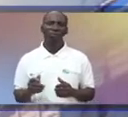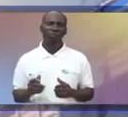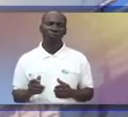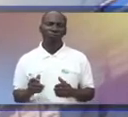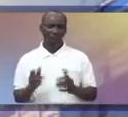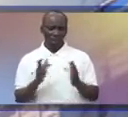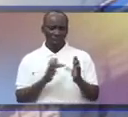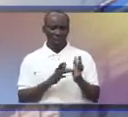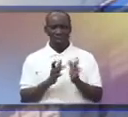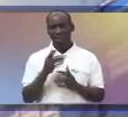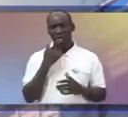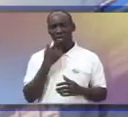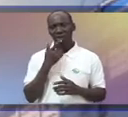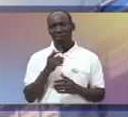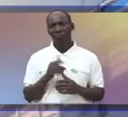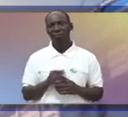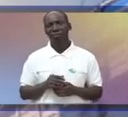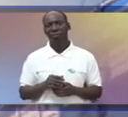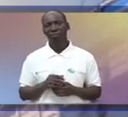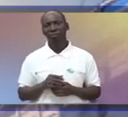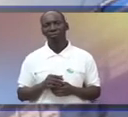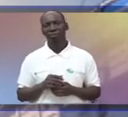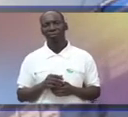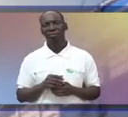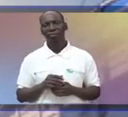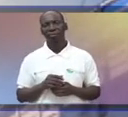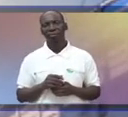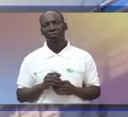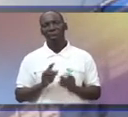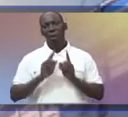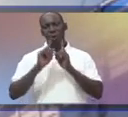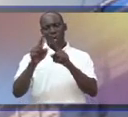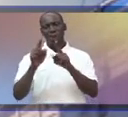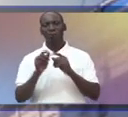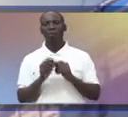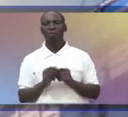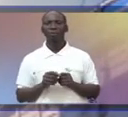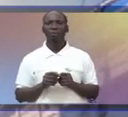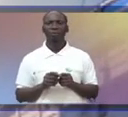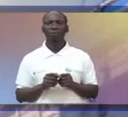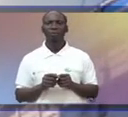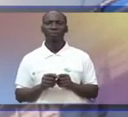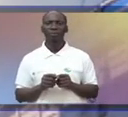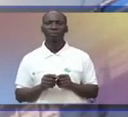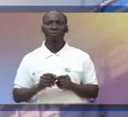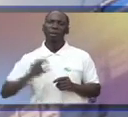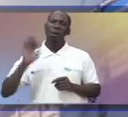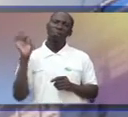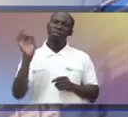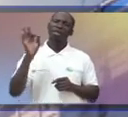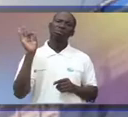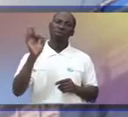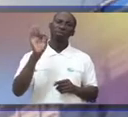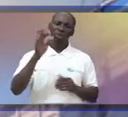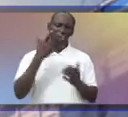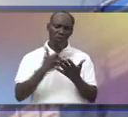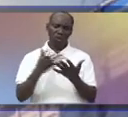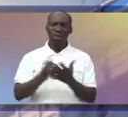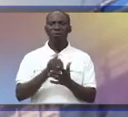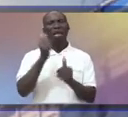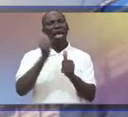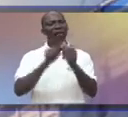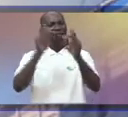he said unto them go therefore and preach the gospel to every creature he